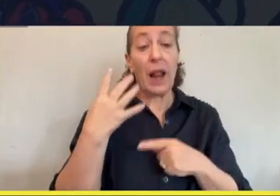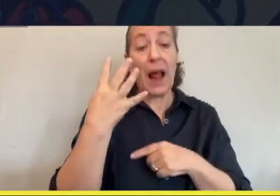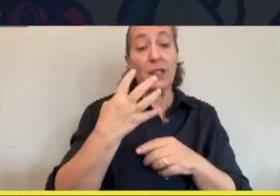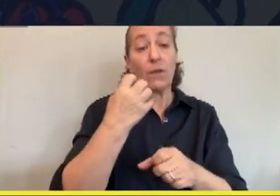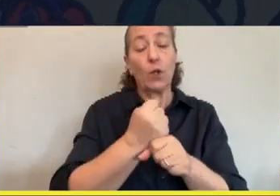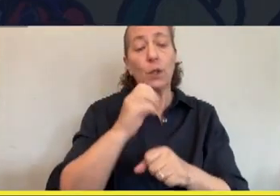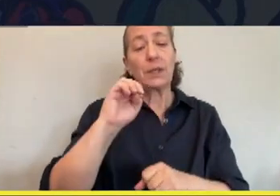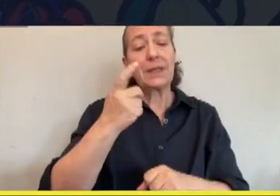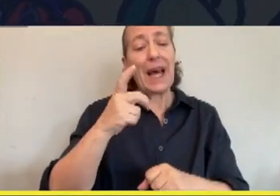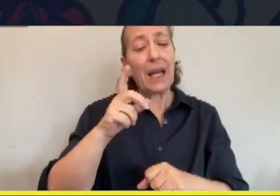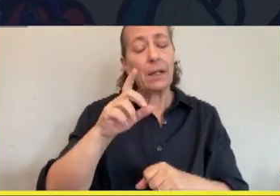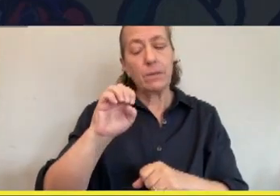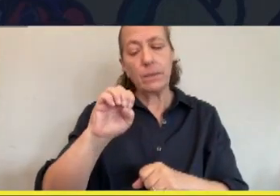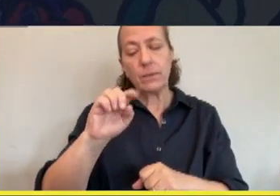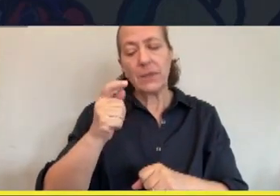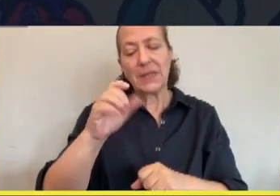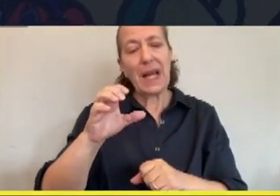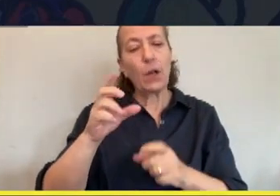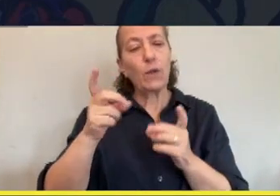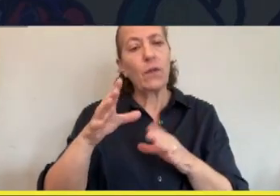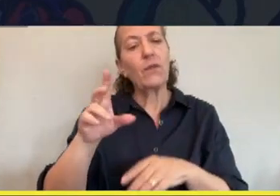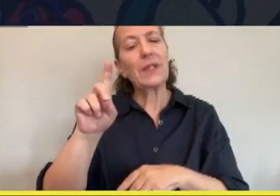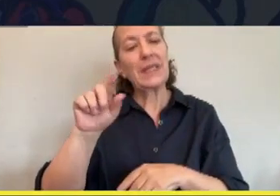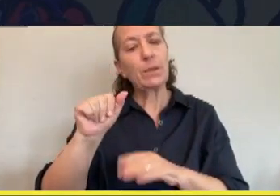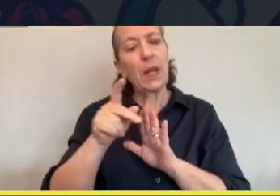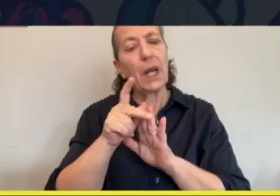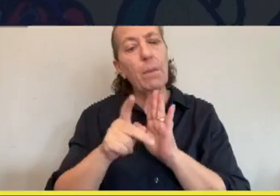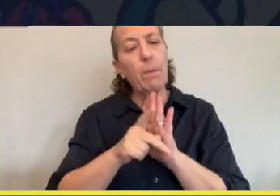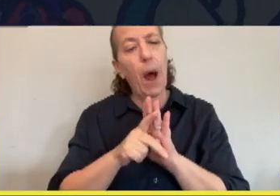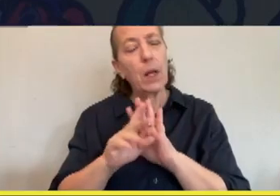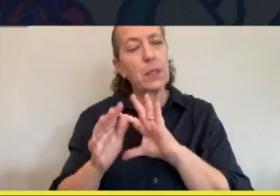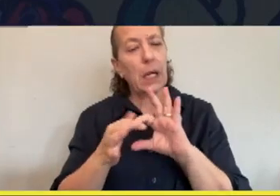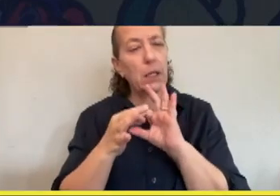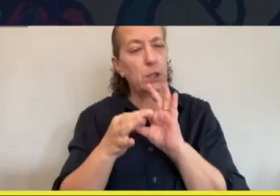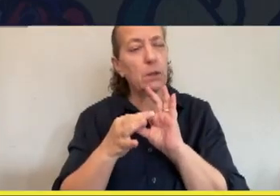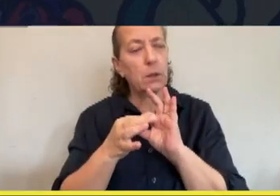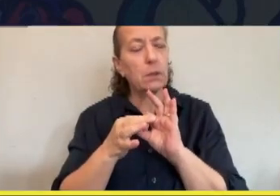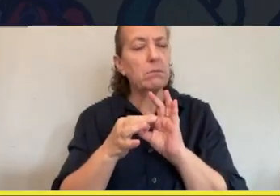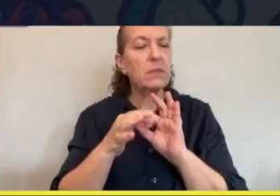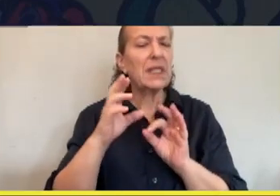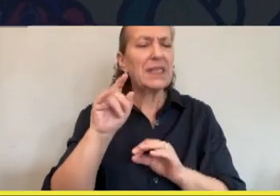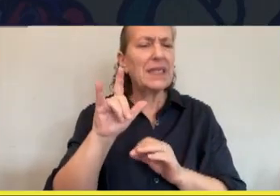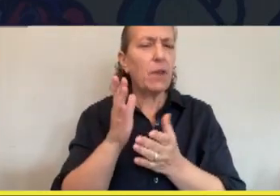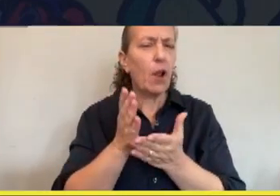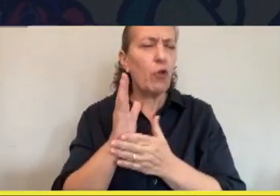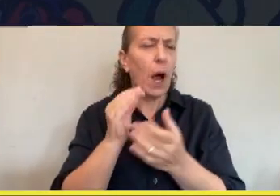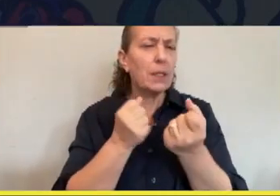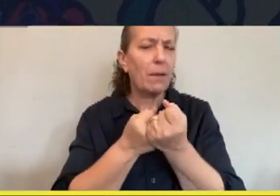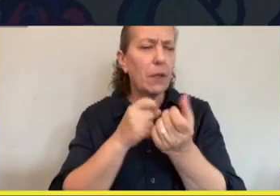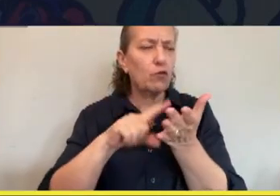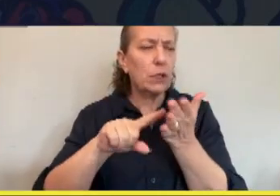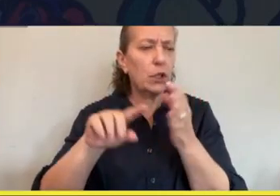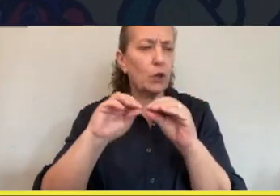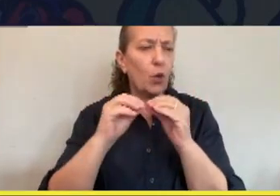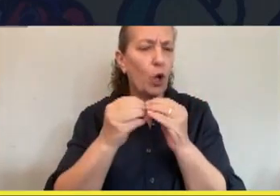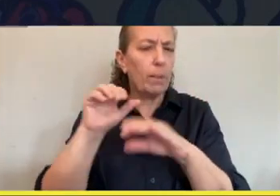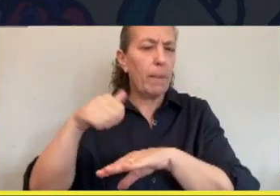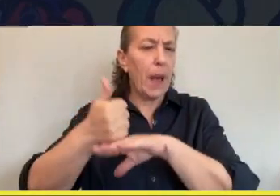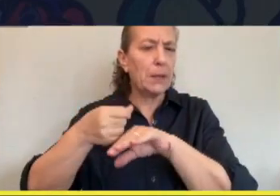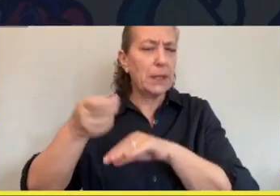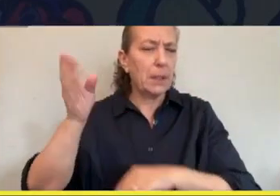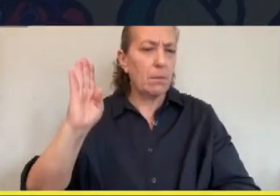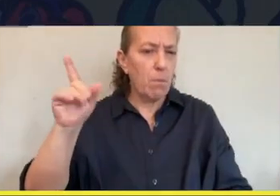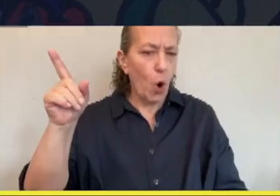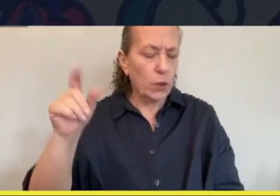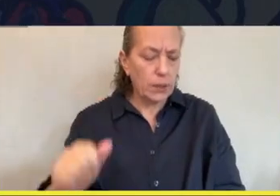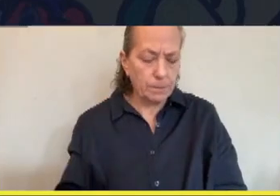of Disability Policy Consortium, which is a disability civil rights advocacy and research organization based in Boston. And over about